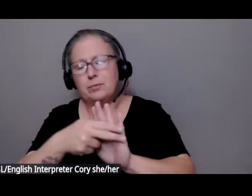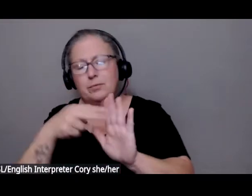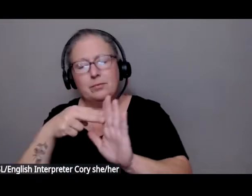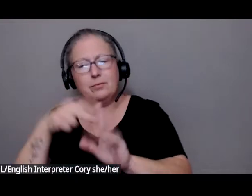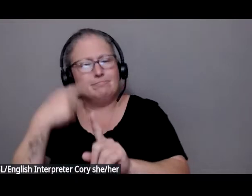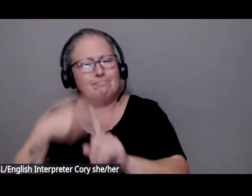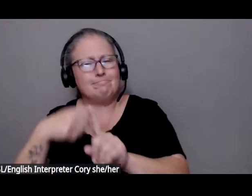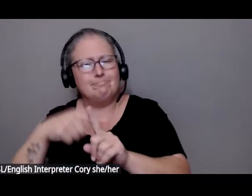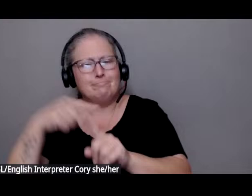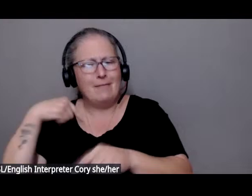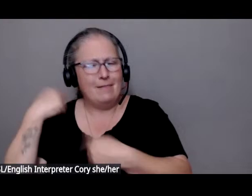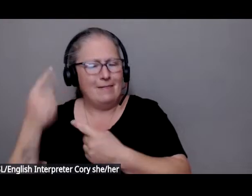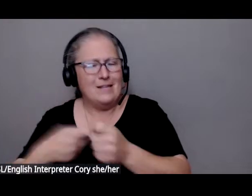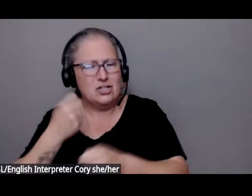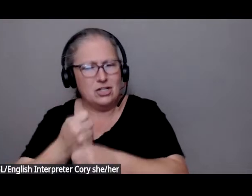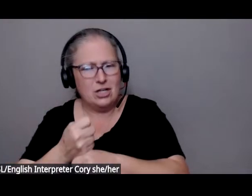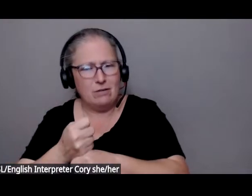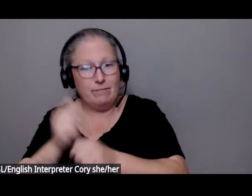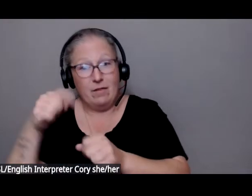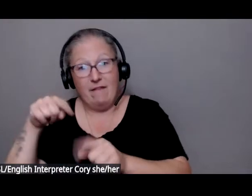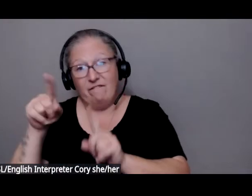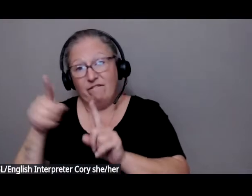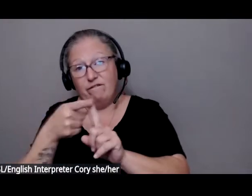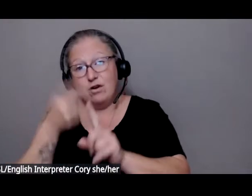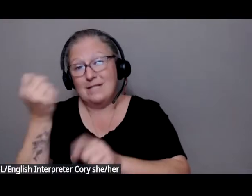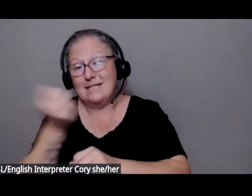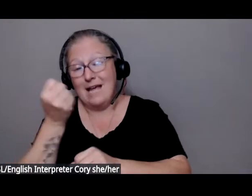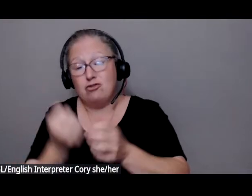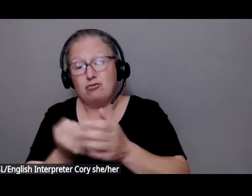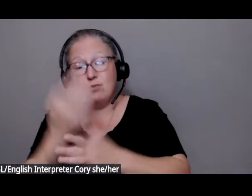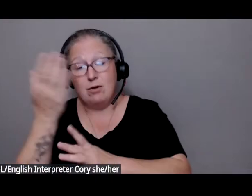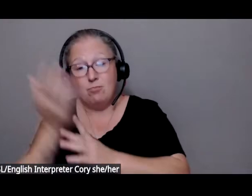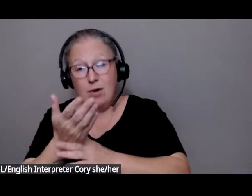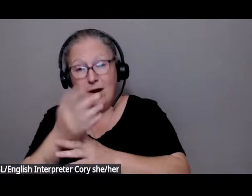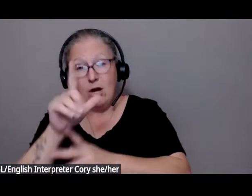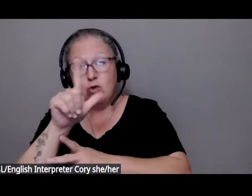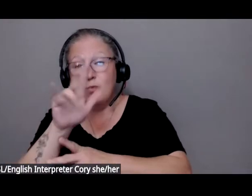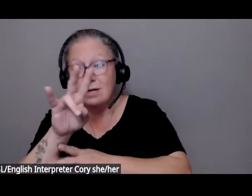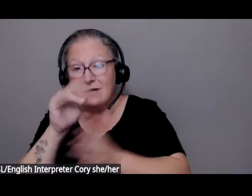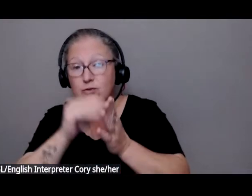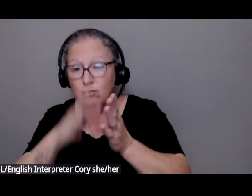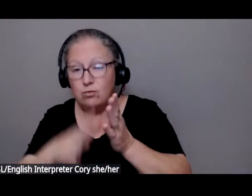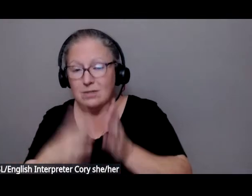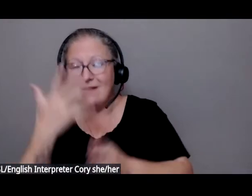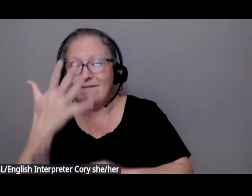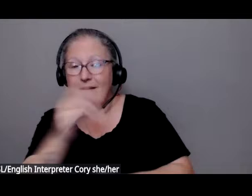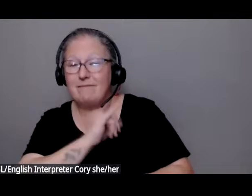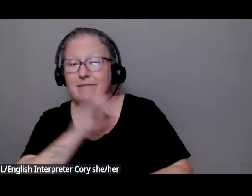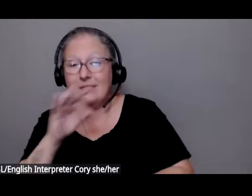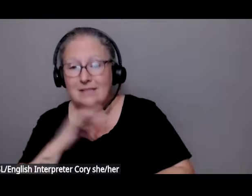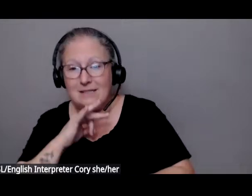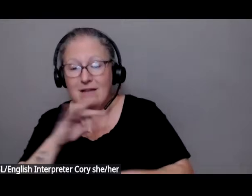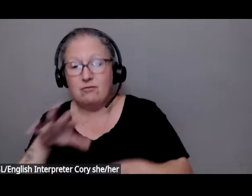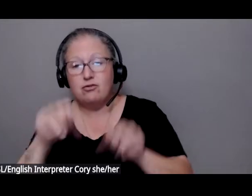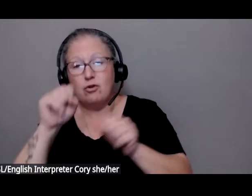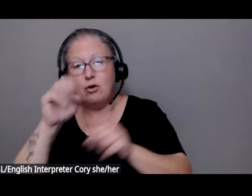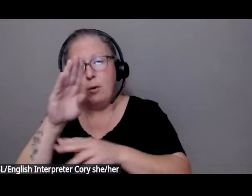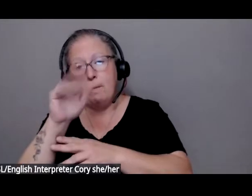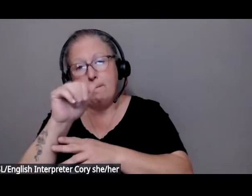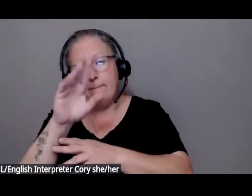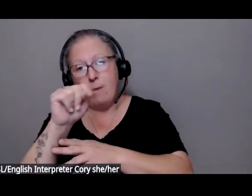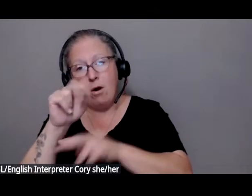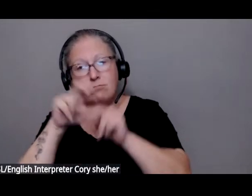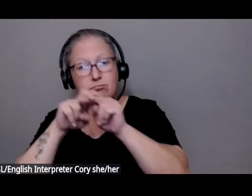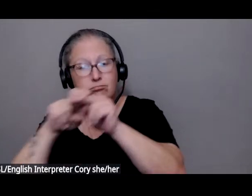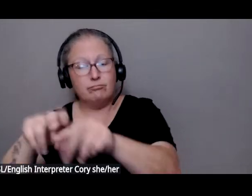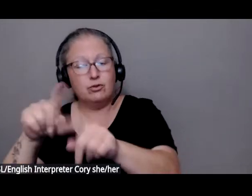year. This year, on the first Saturday of spring break, 27 students and 5 staff members took BART to the ferry